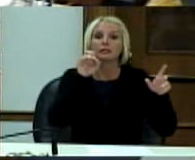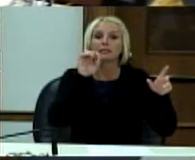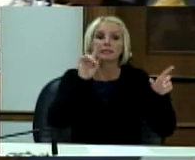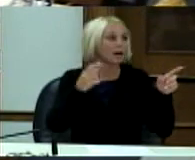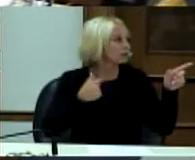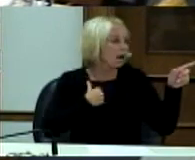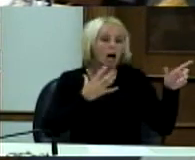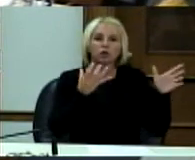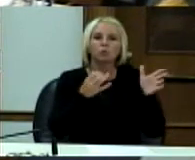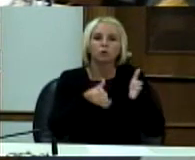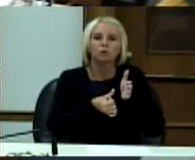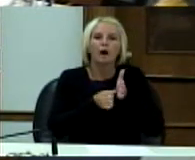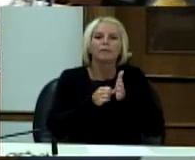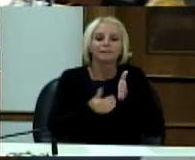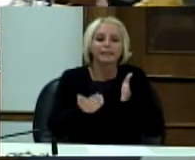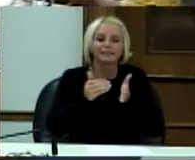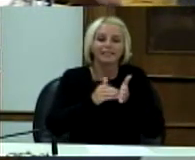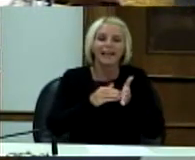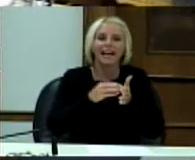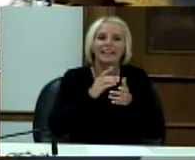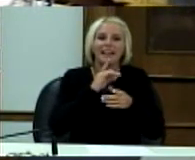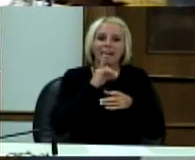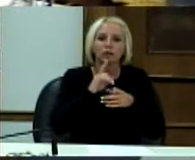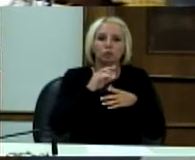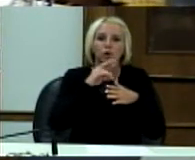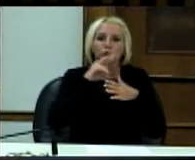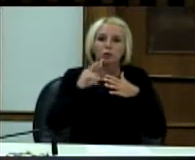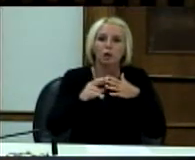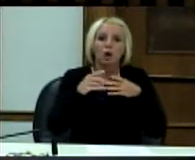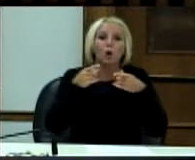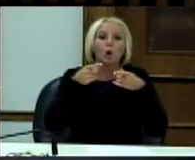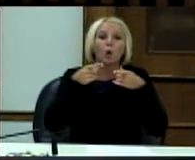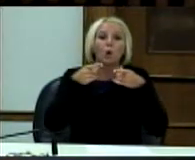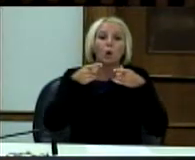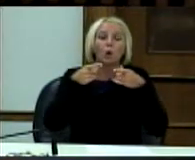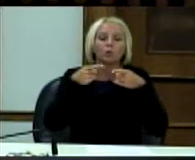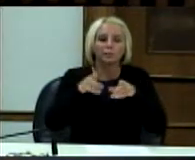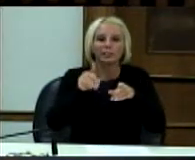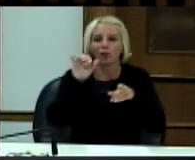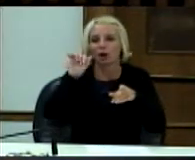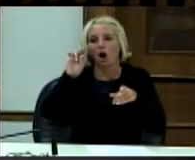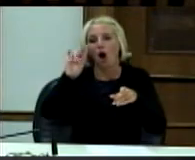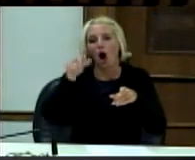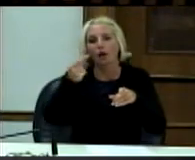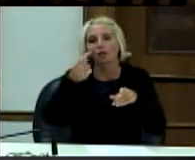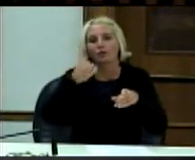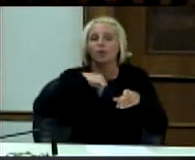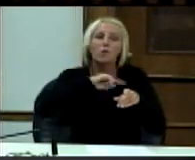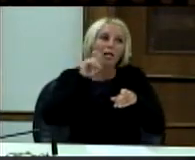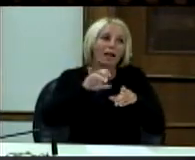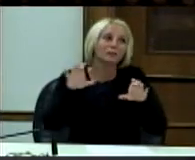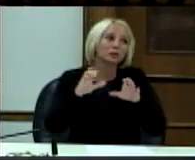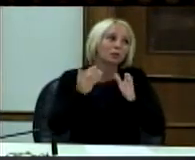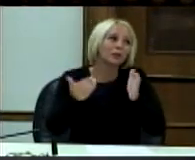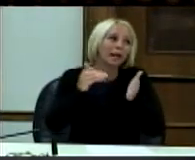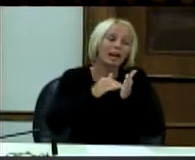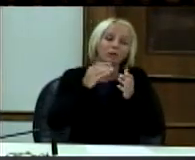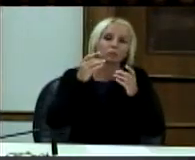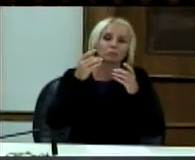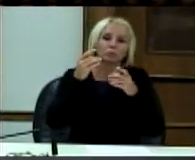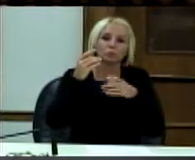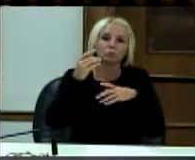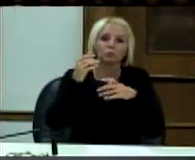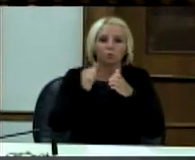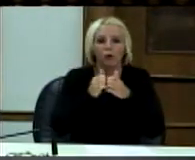I just want to reemphasize that the actual resolution will be in August, so you'll have to do this again with an